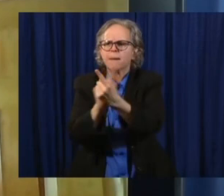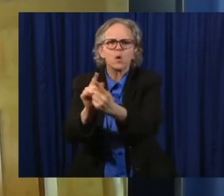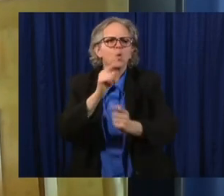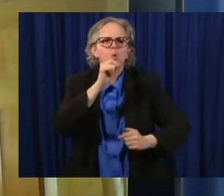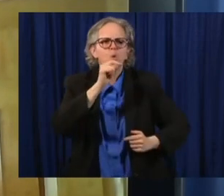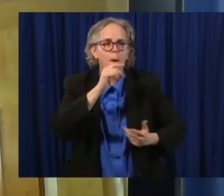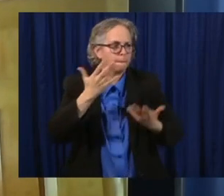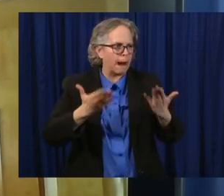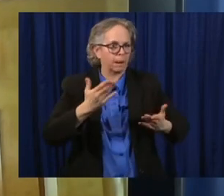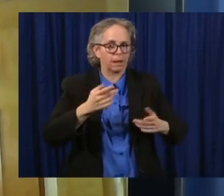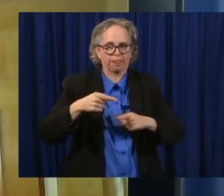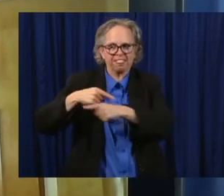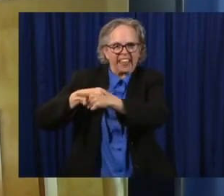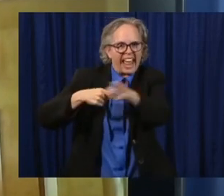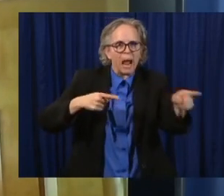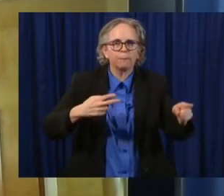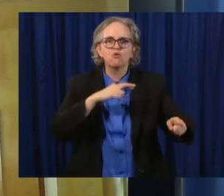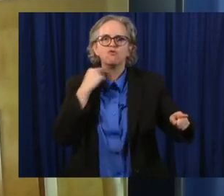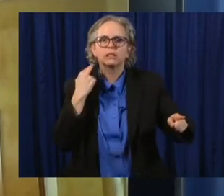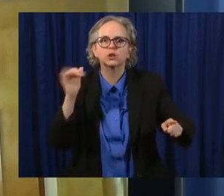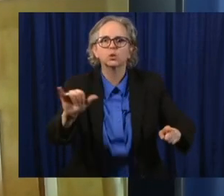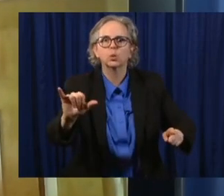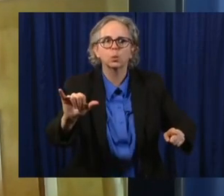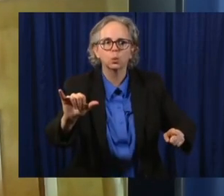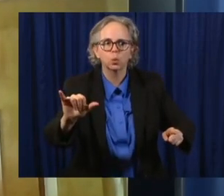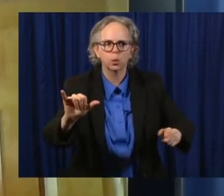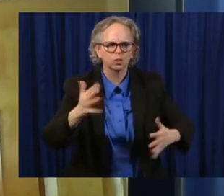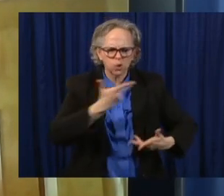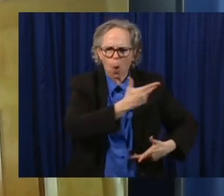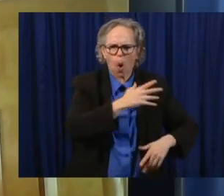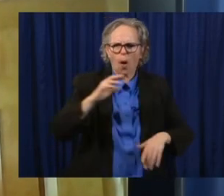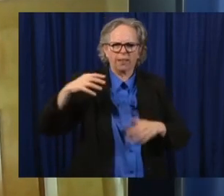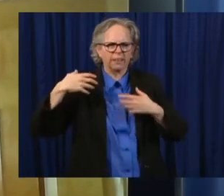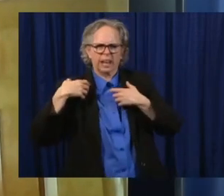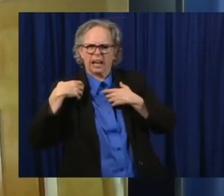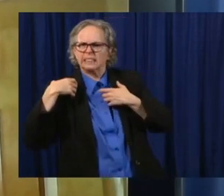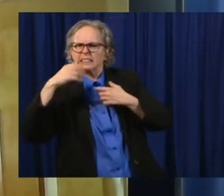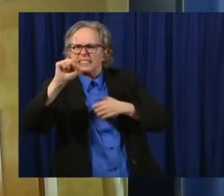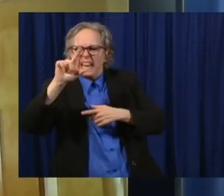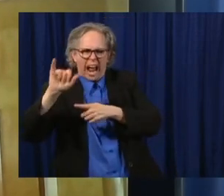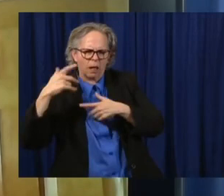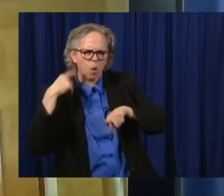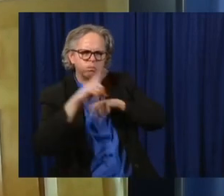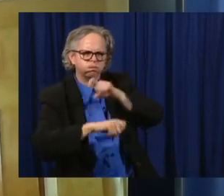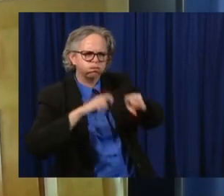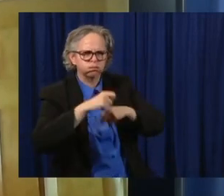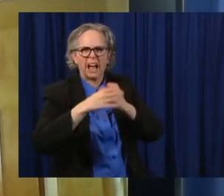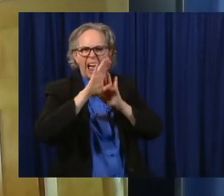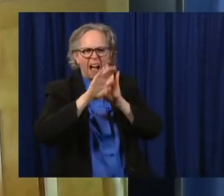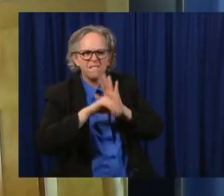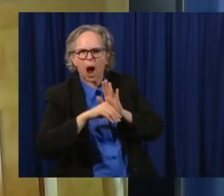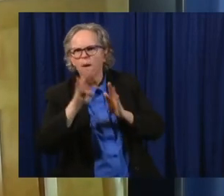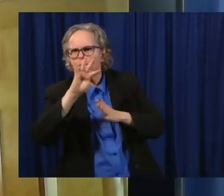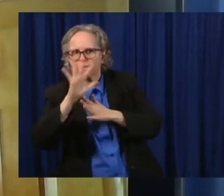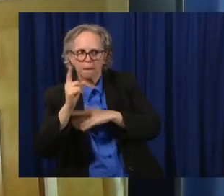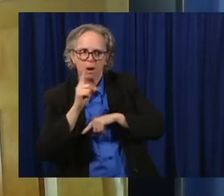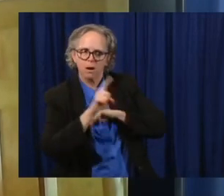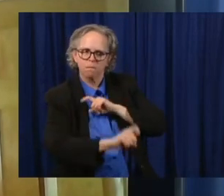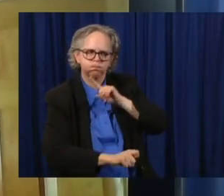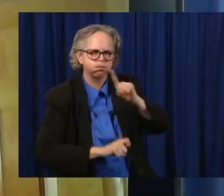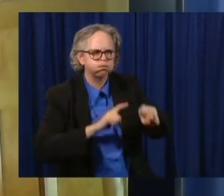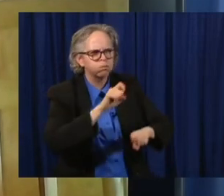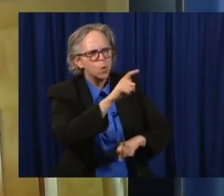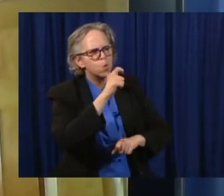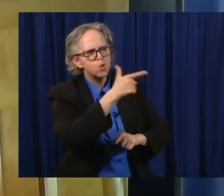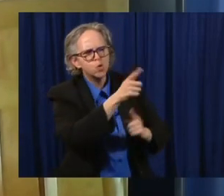COVID-19. She'll really do a pretty extensive interview with him. It could take half an hour, 45 minutes, and really go back with